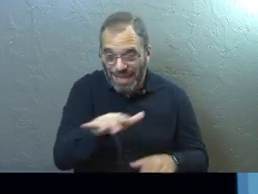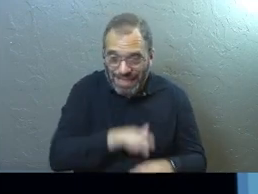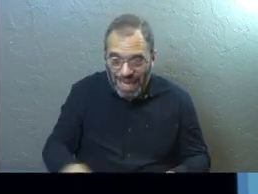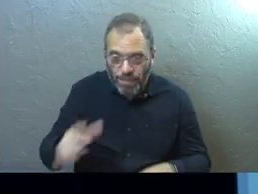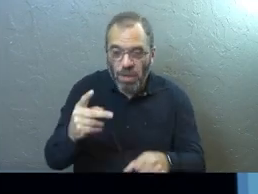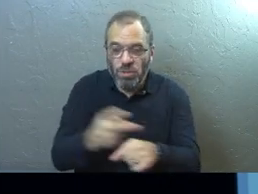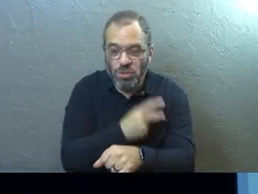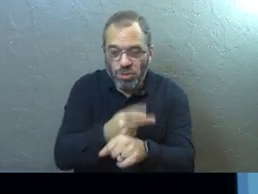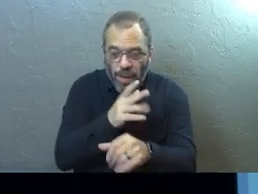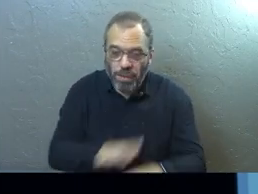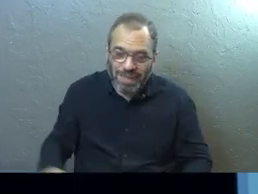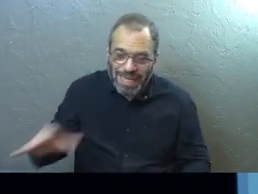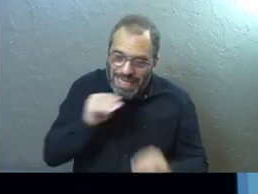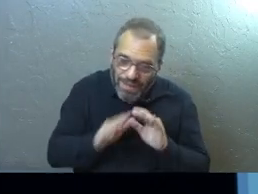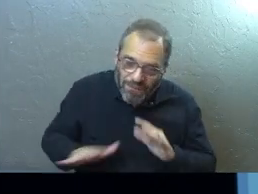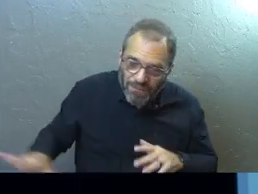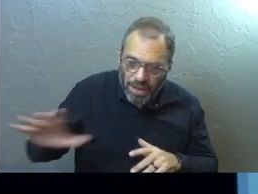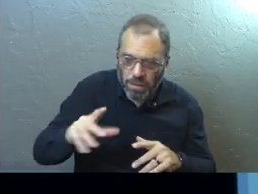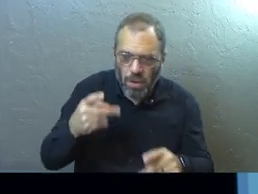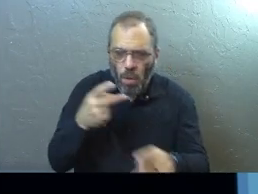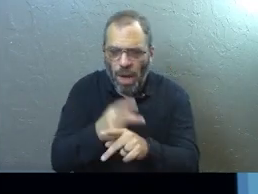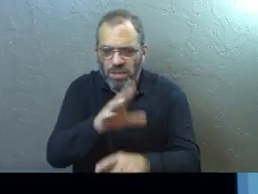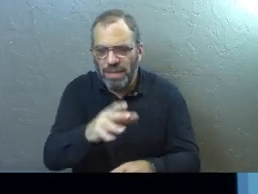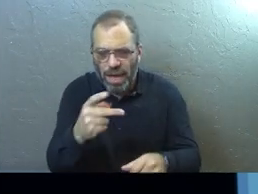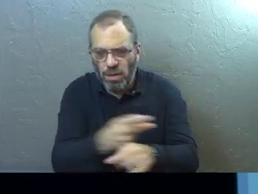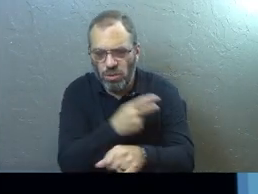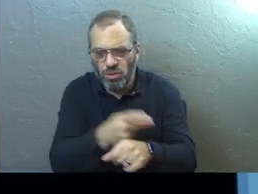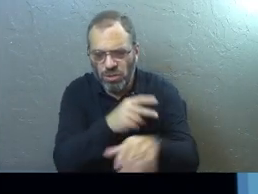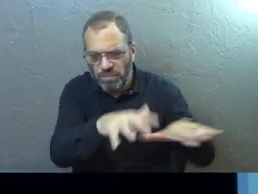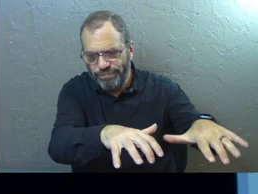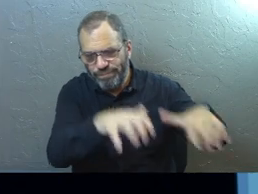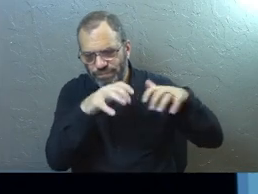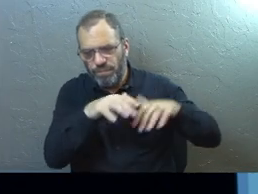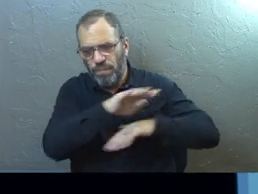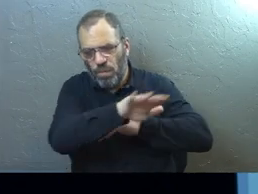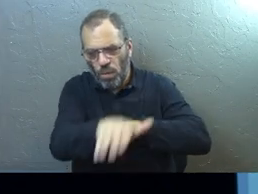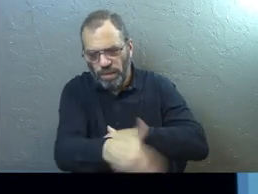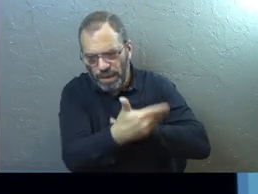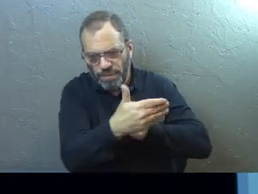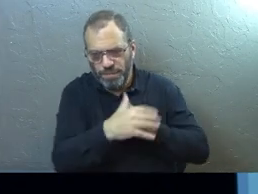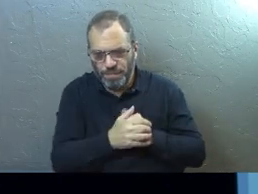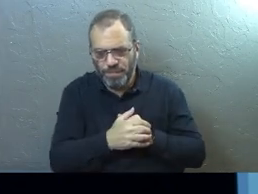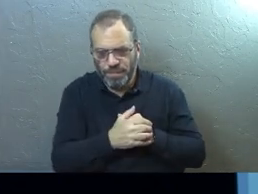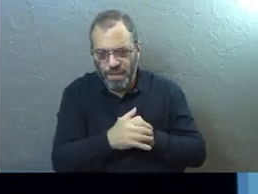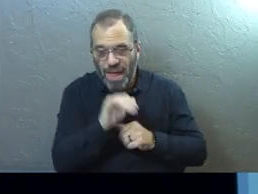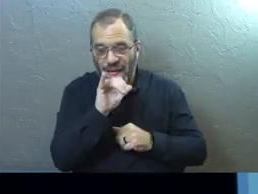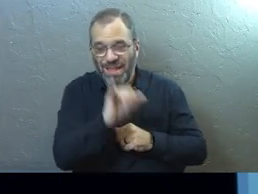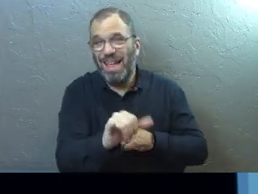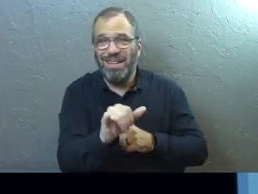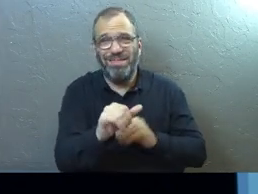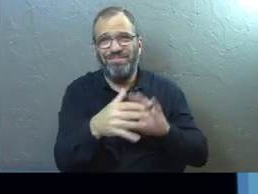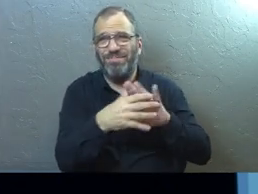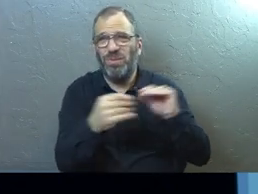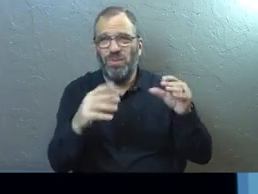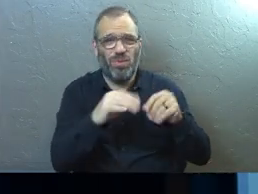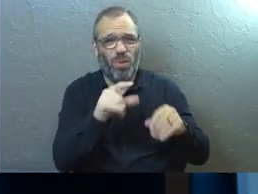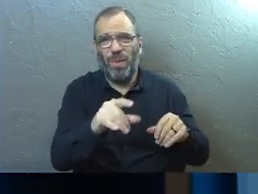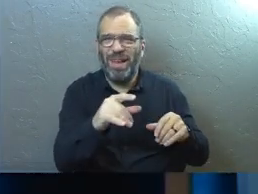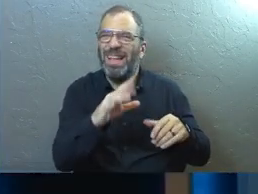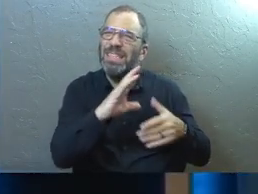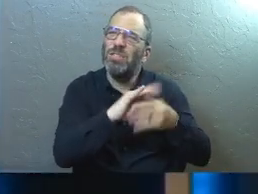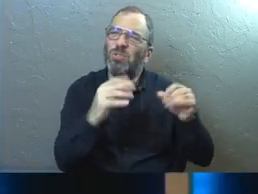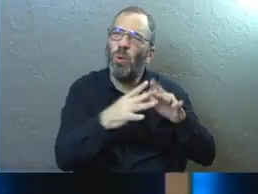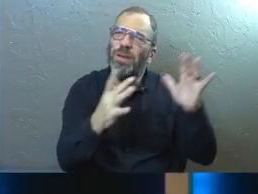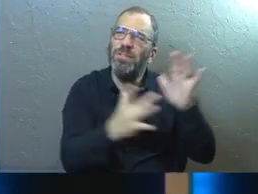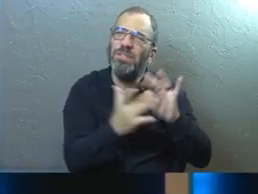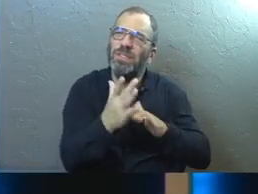there were shepherds out in the field keeping watch over their flock by night. And this is obviously in the birth story